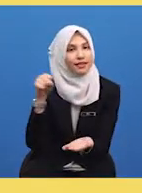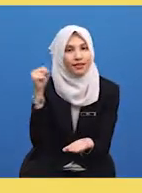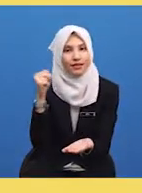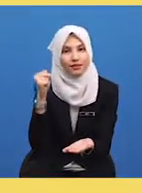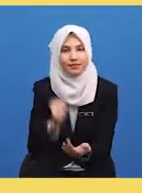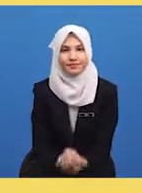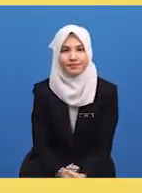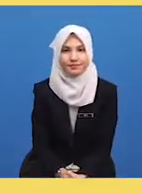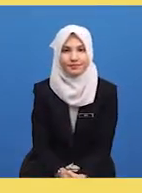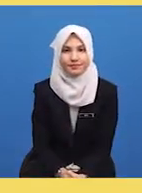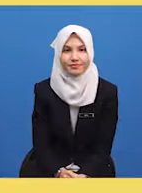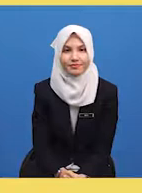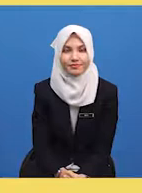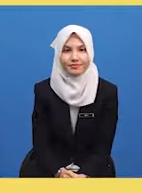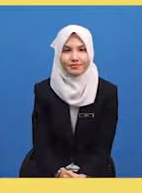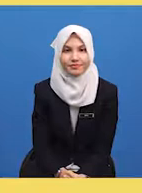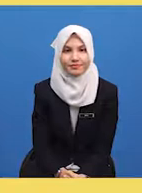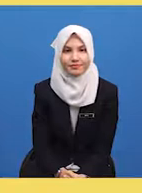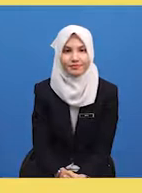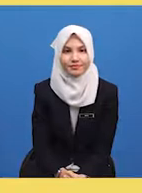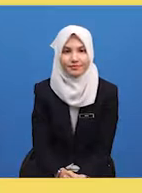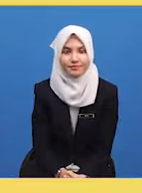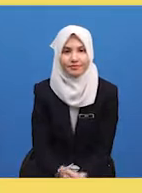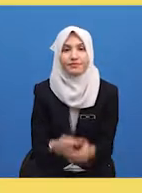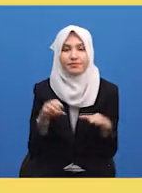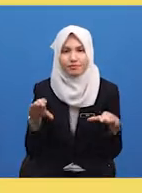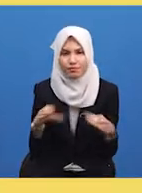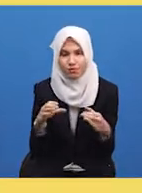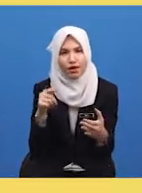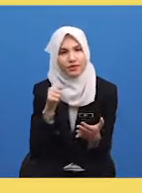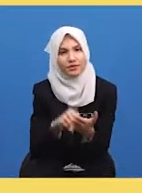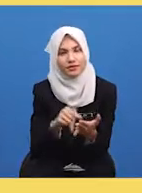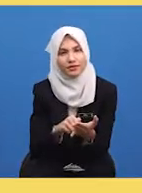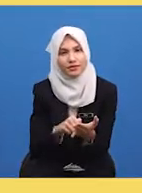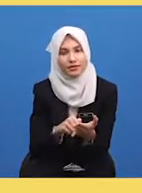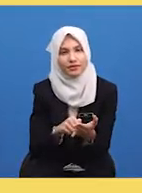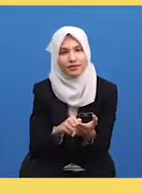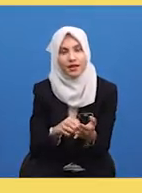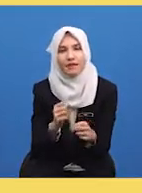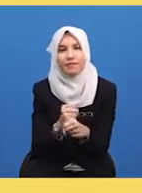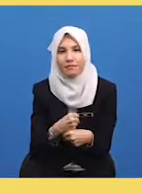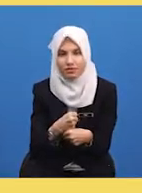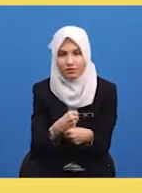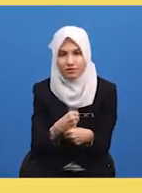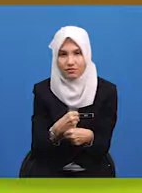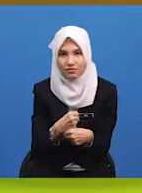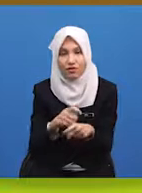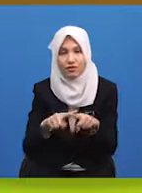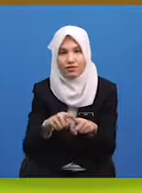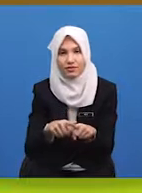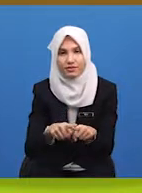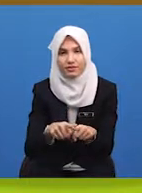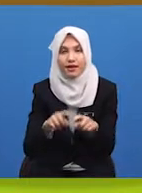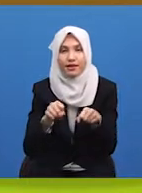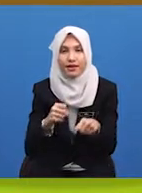Do this on all the sites you use and make sure that only your friends can see your post. Do